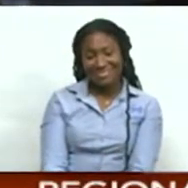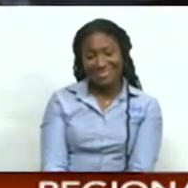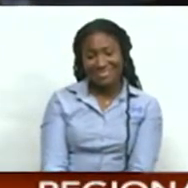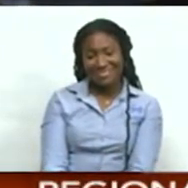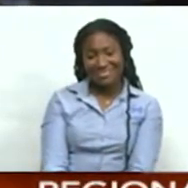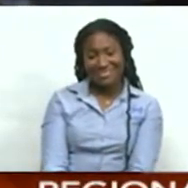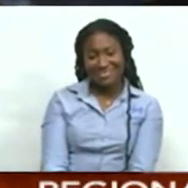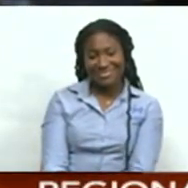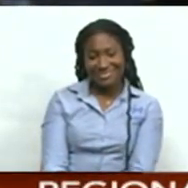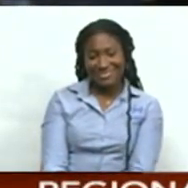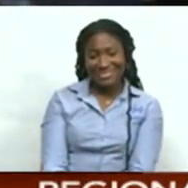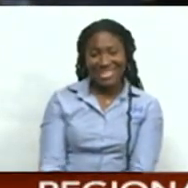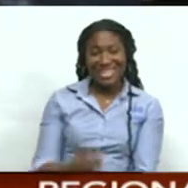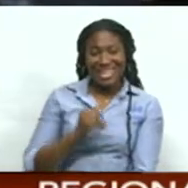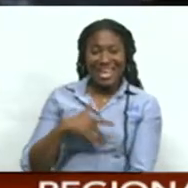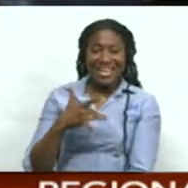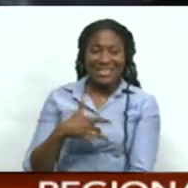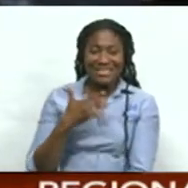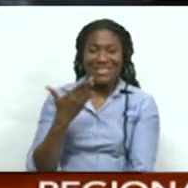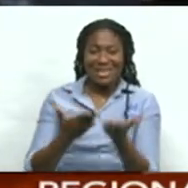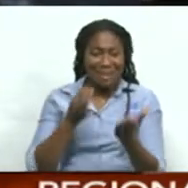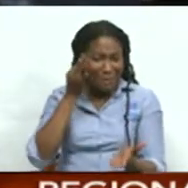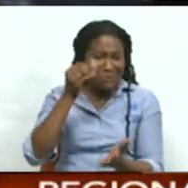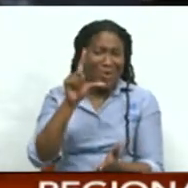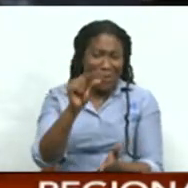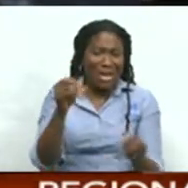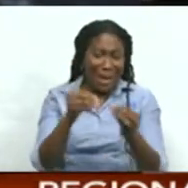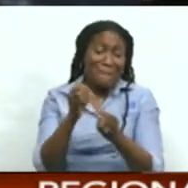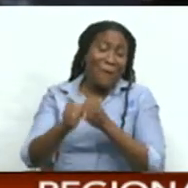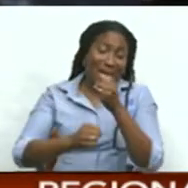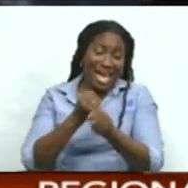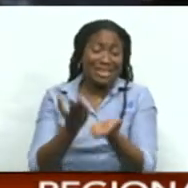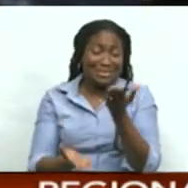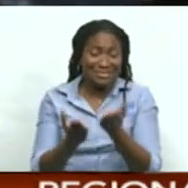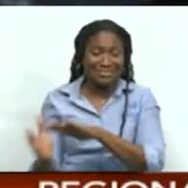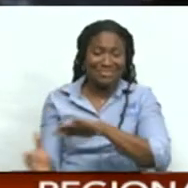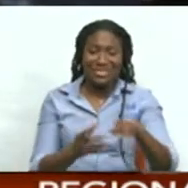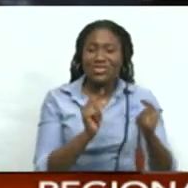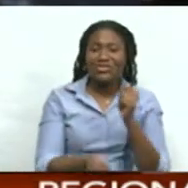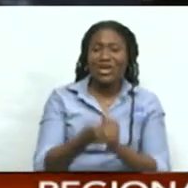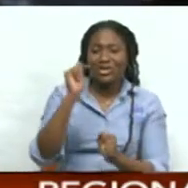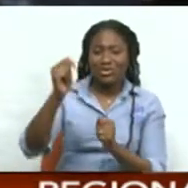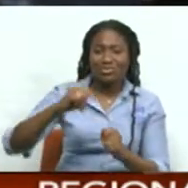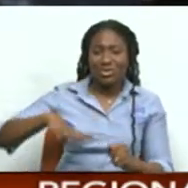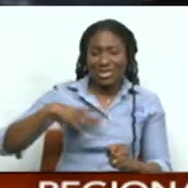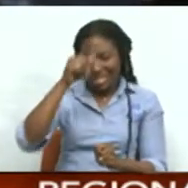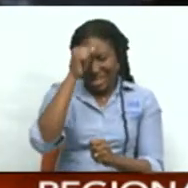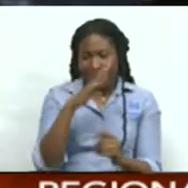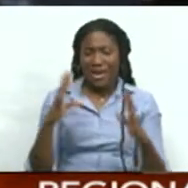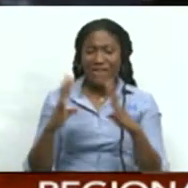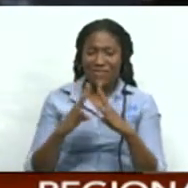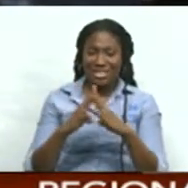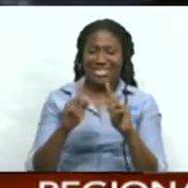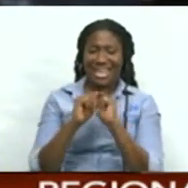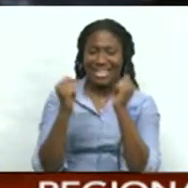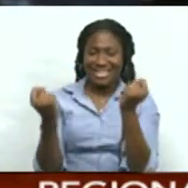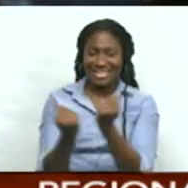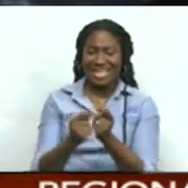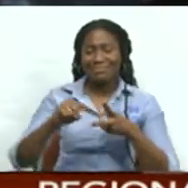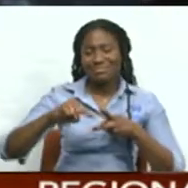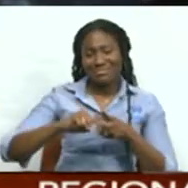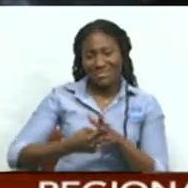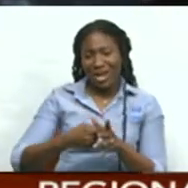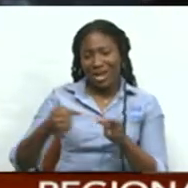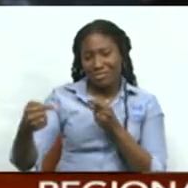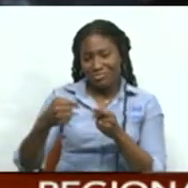My bet is on at least 20 more years. Trinidad and Tobago's senior men's futsal team begins action at the CONCACAF Futsal Championship on